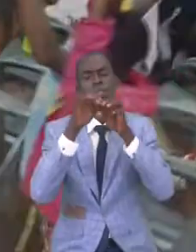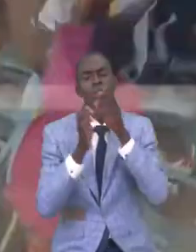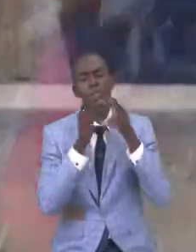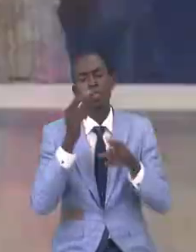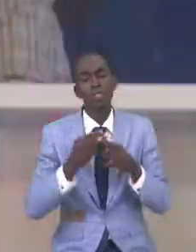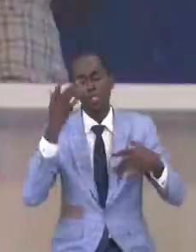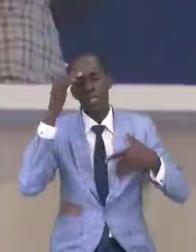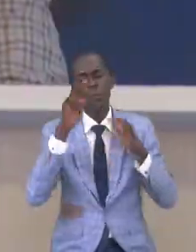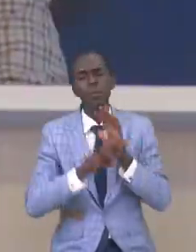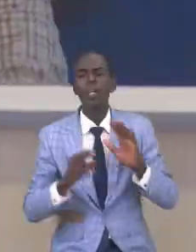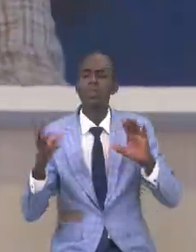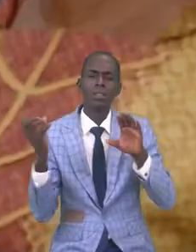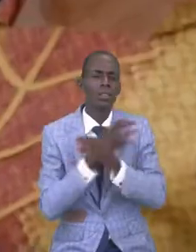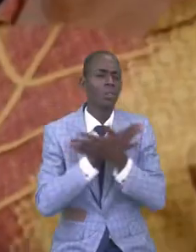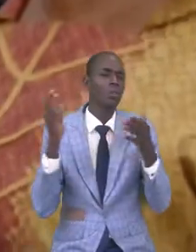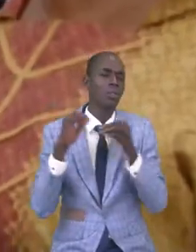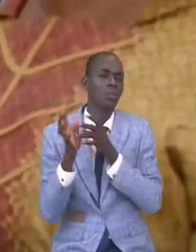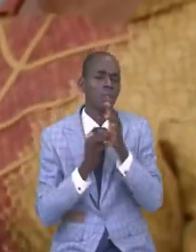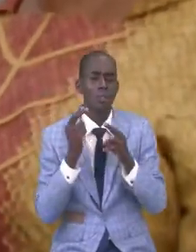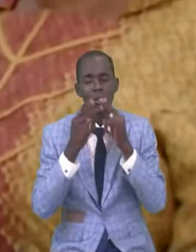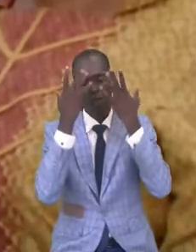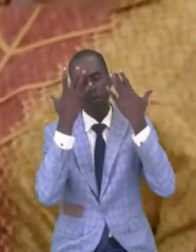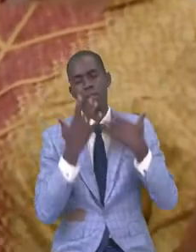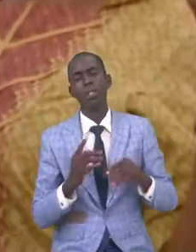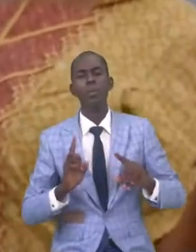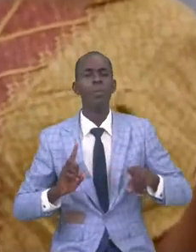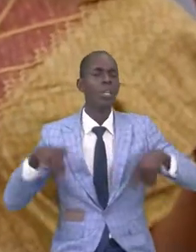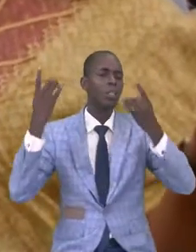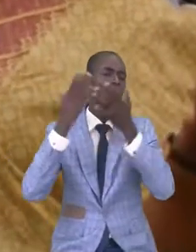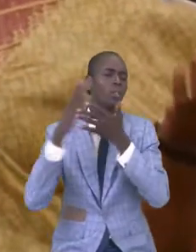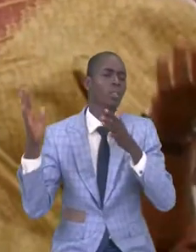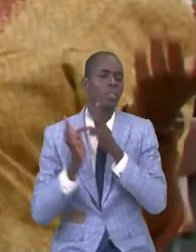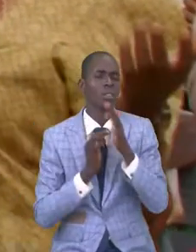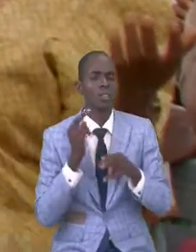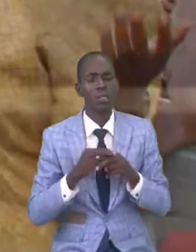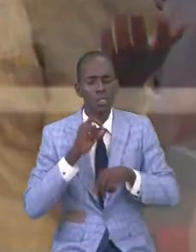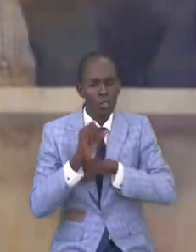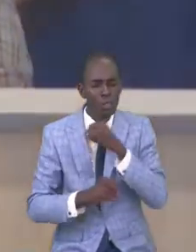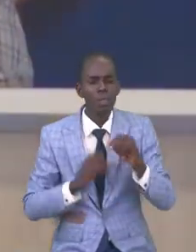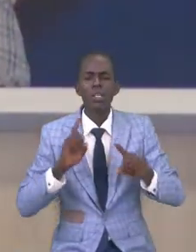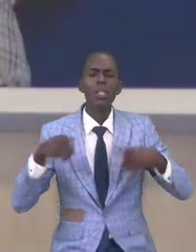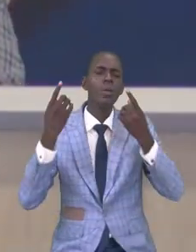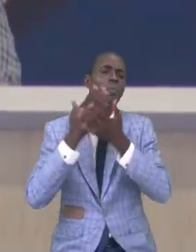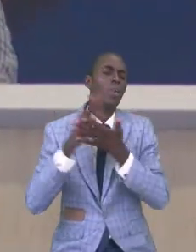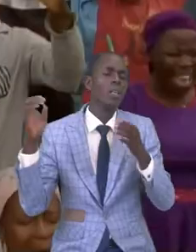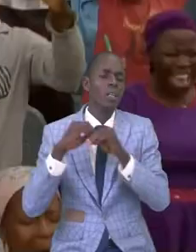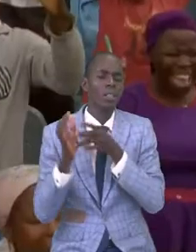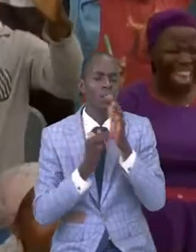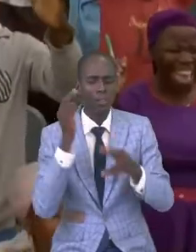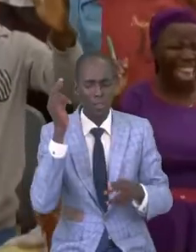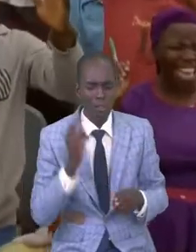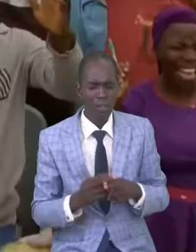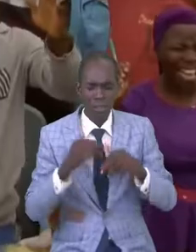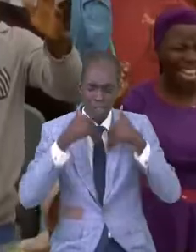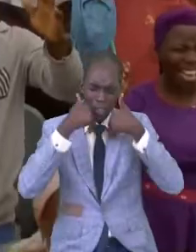Sicknesses gone. Sorrow gone. Suffering gone. Shame